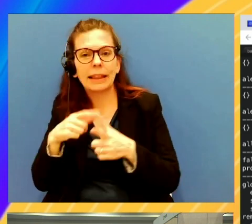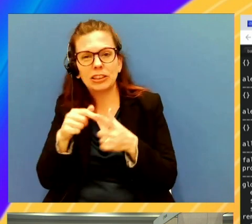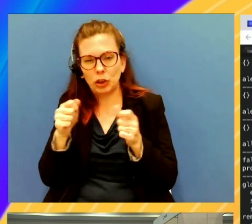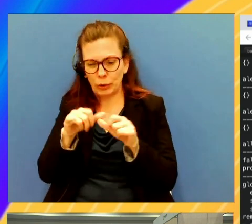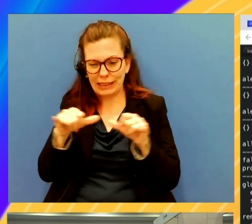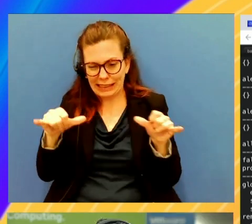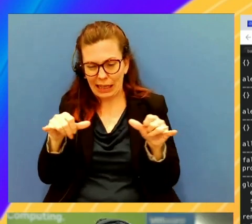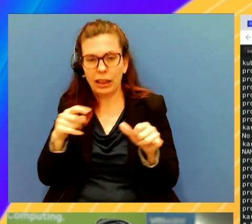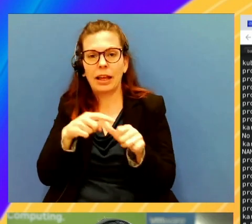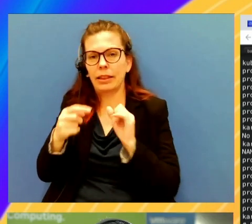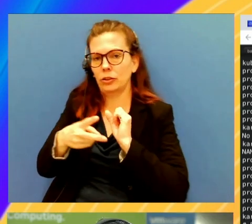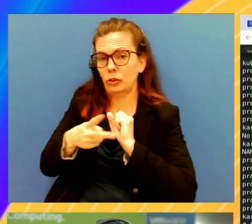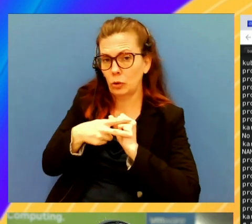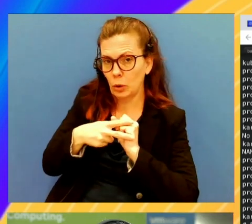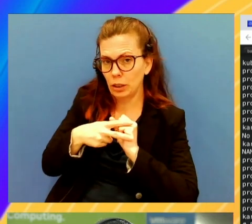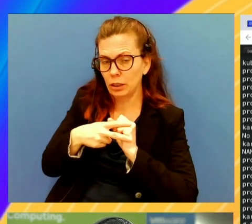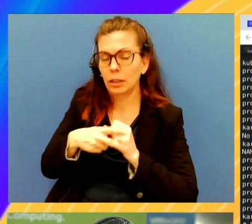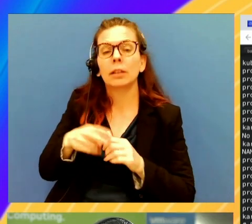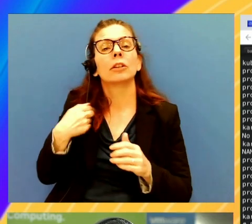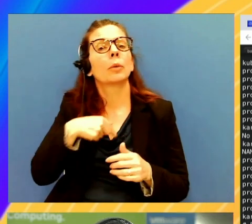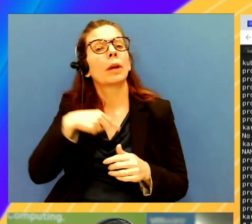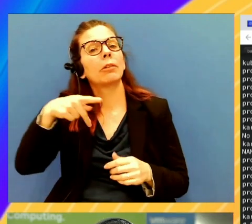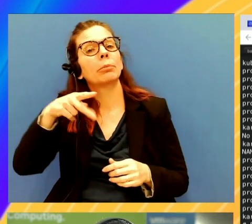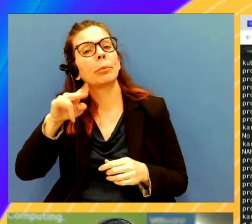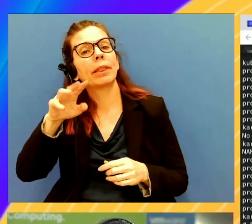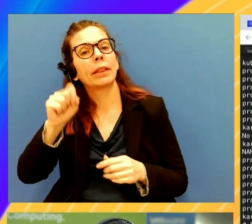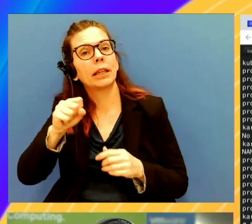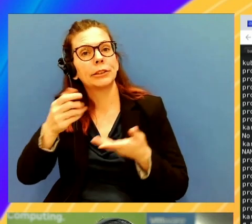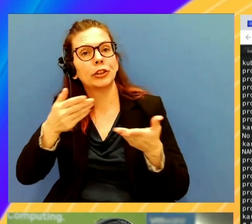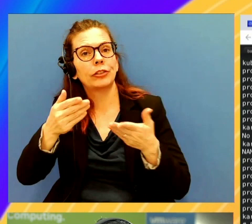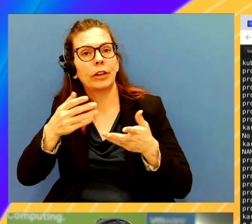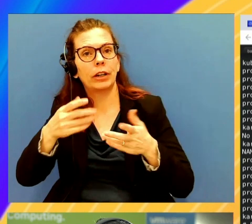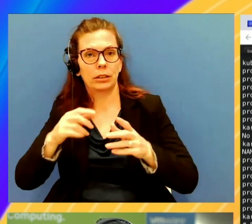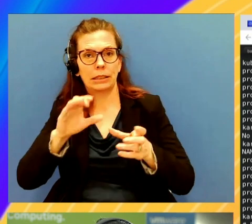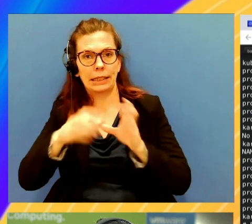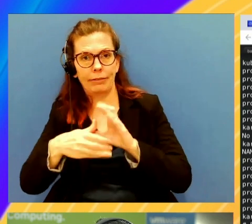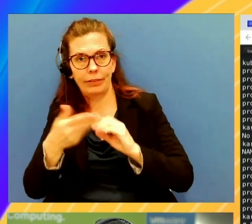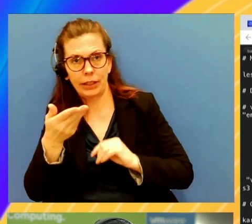So we have the Prometheus server configured here, and then